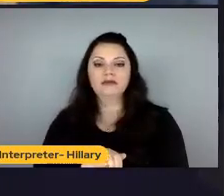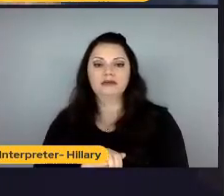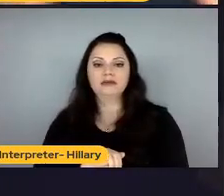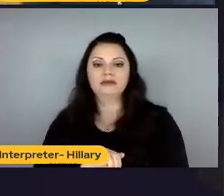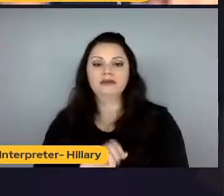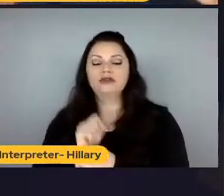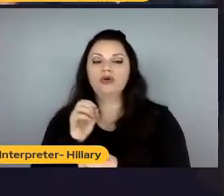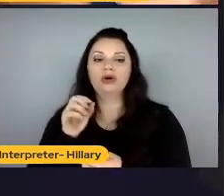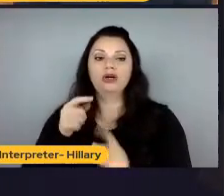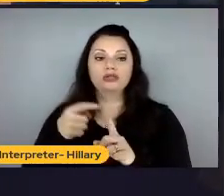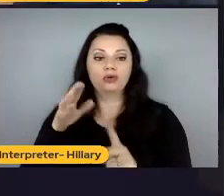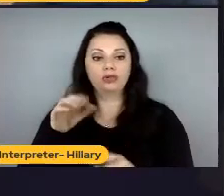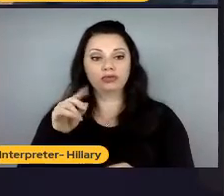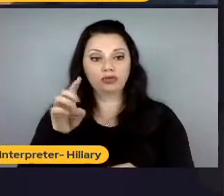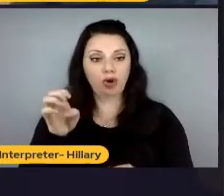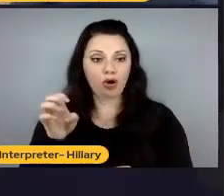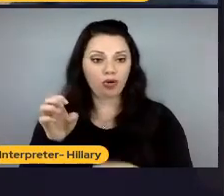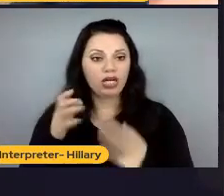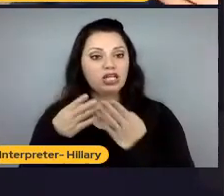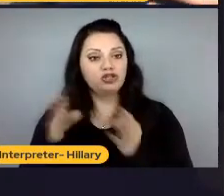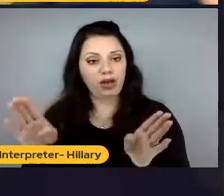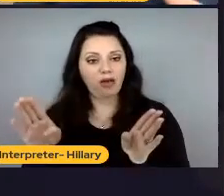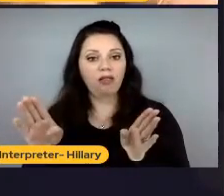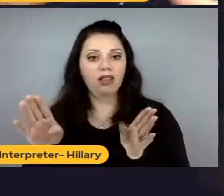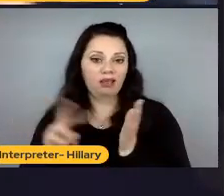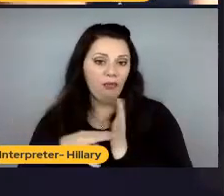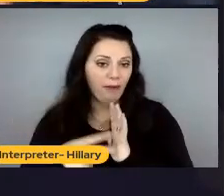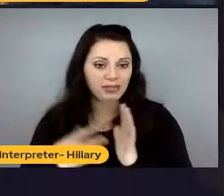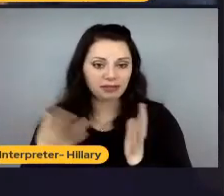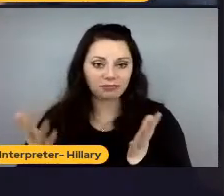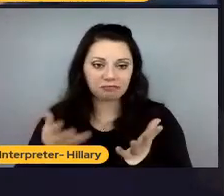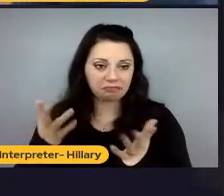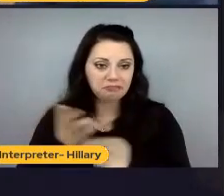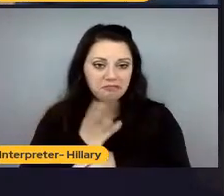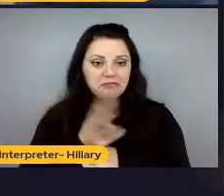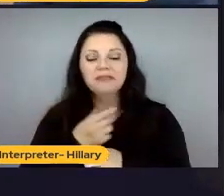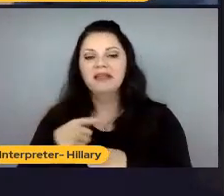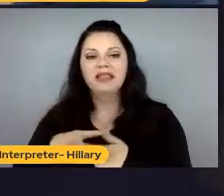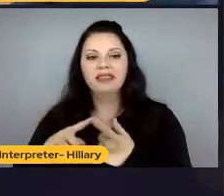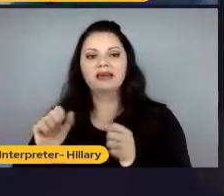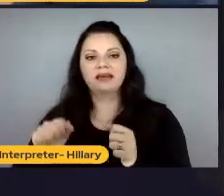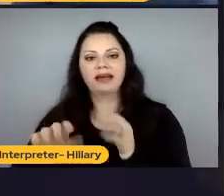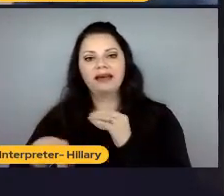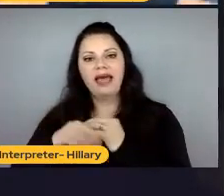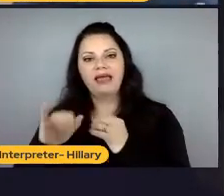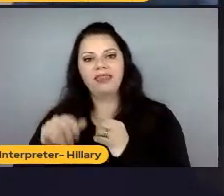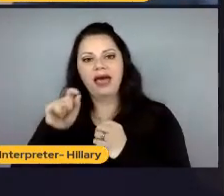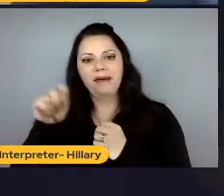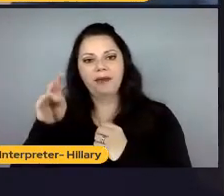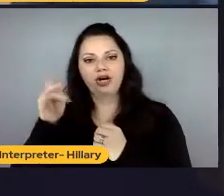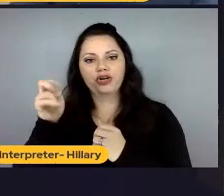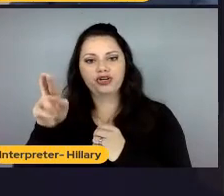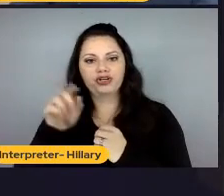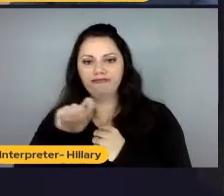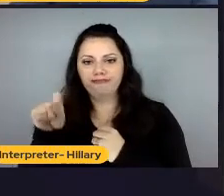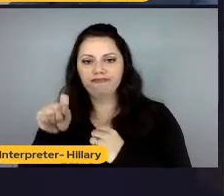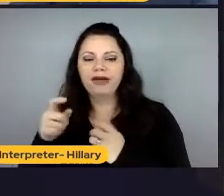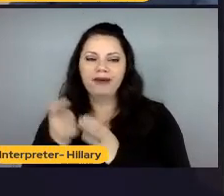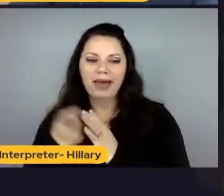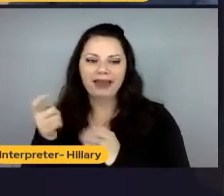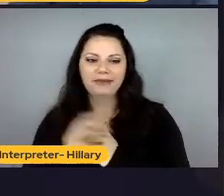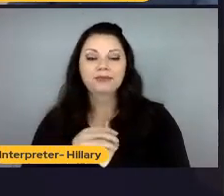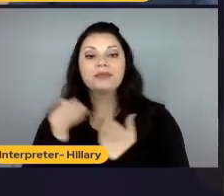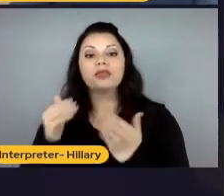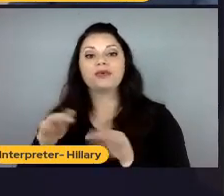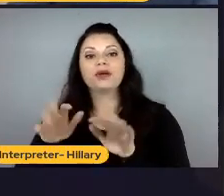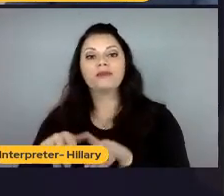but since source code is a general purpose source code thing, we couldn't add like this marker automatically. So let's create one for